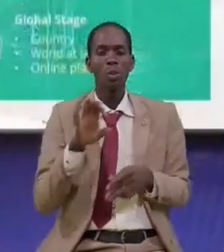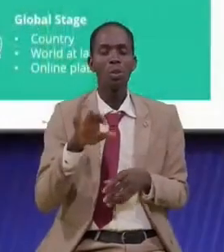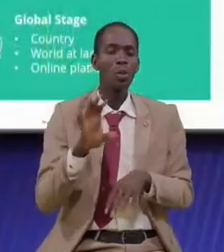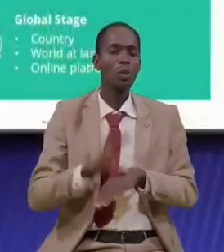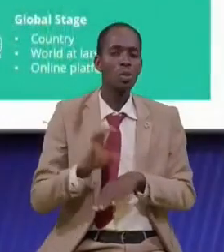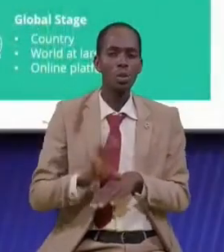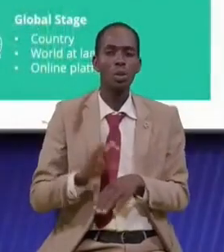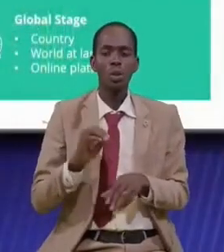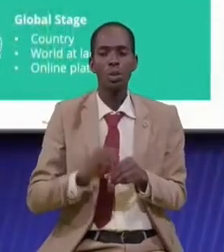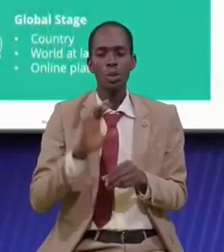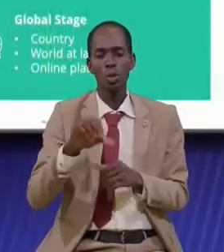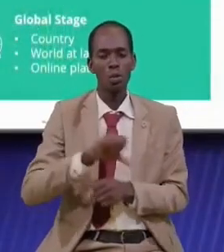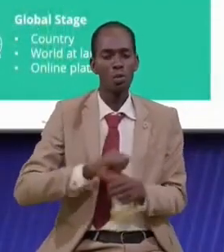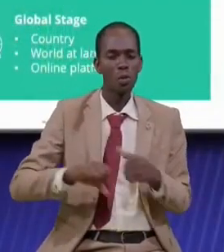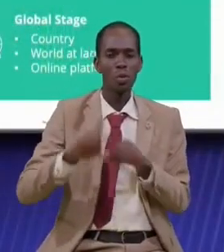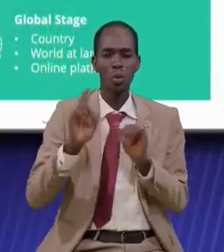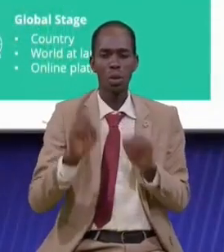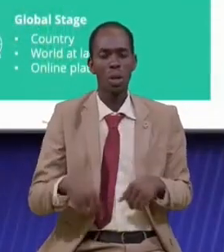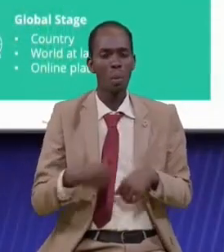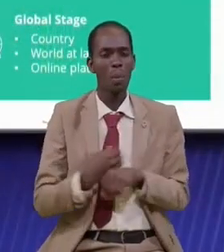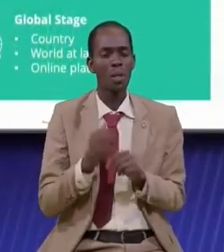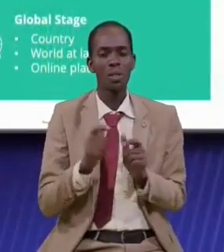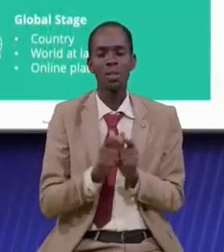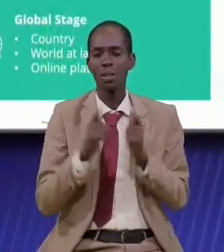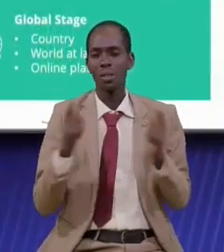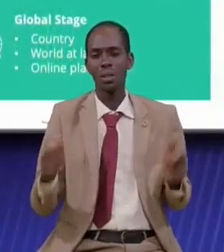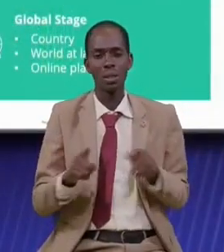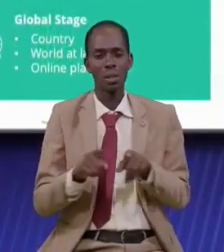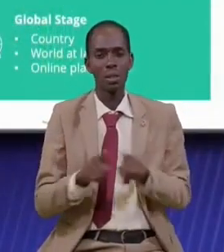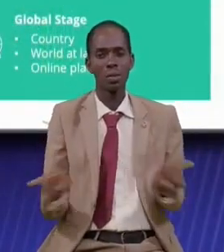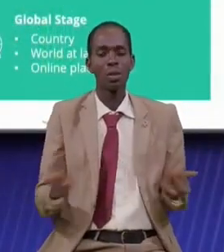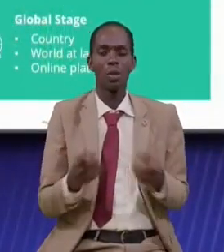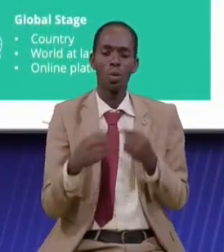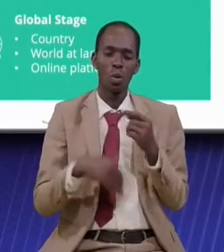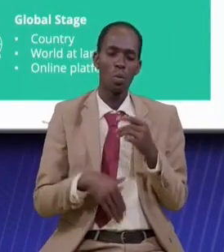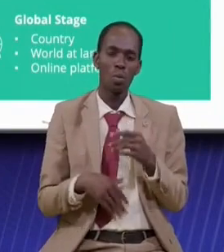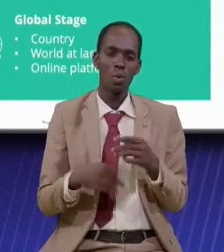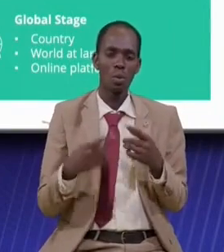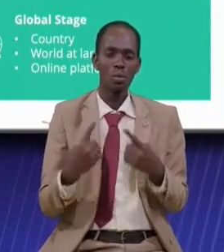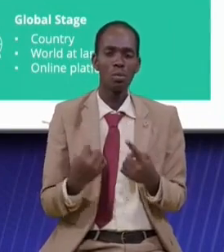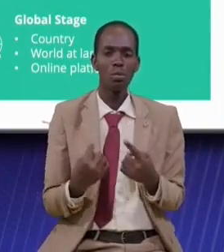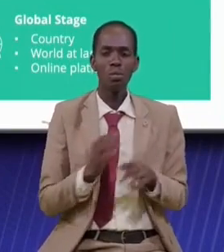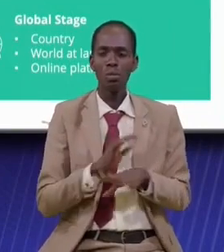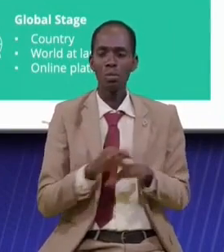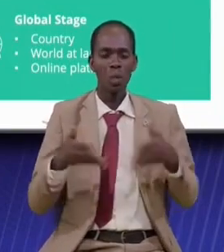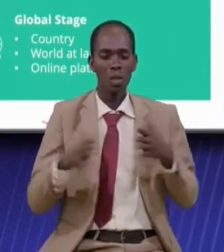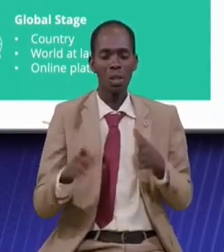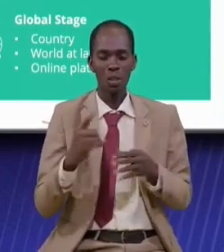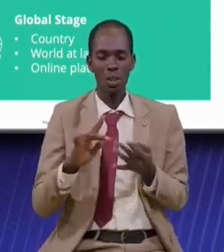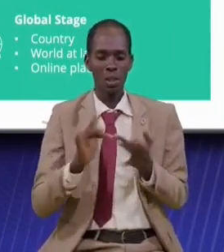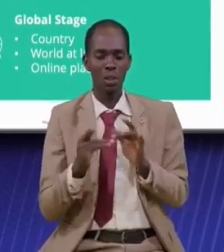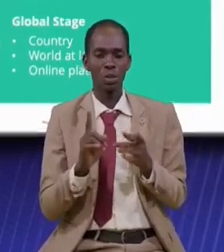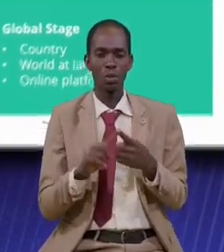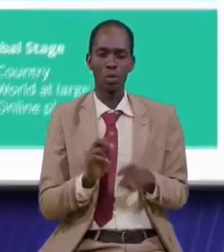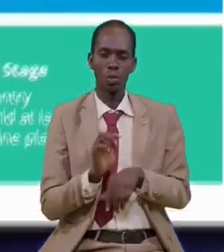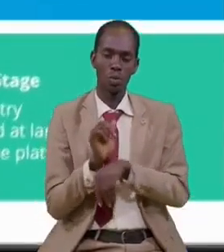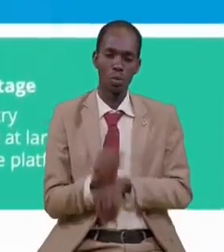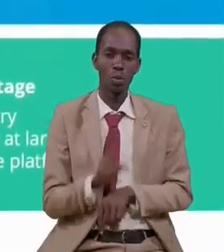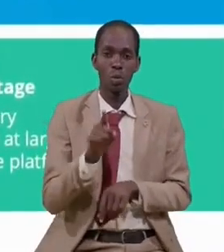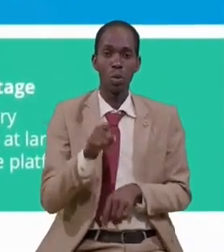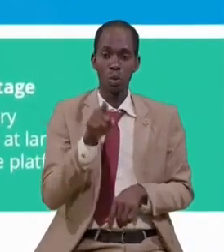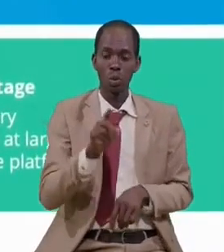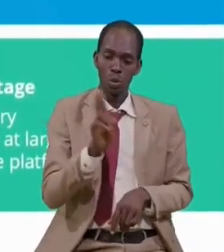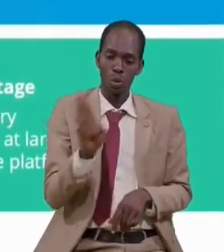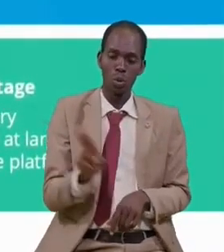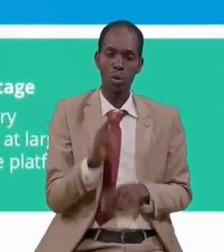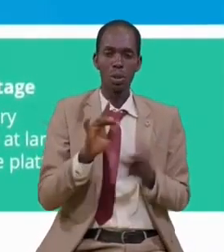fellowship. You can make a whole lot of difference. How about on the internet? Don't let the internet use you. Be a user of the internet. Tell your